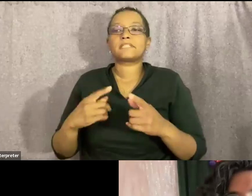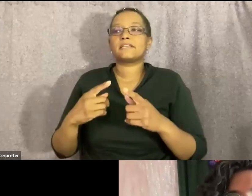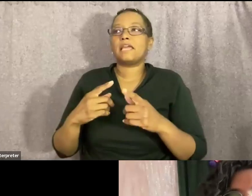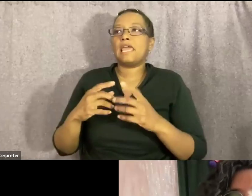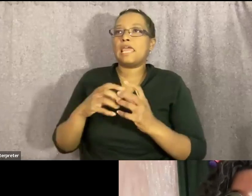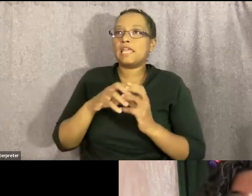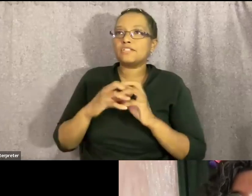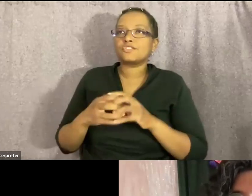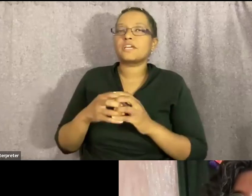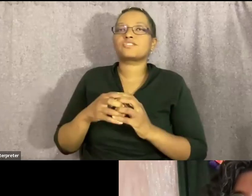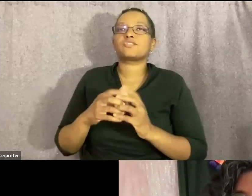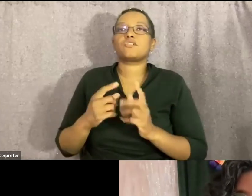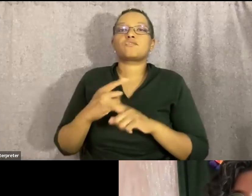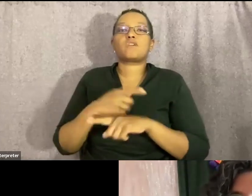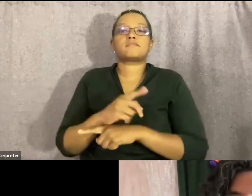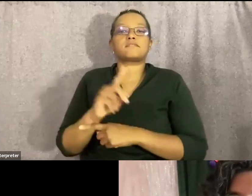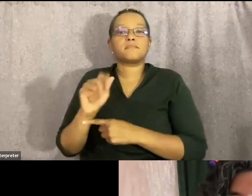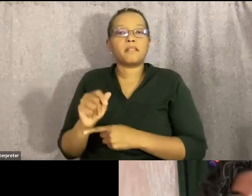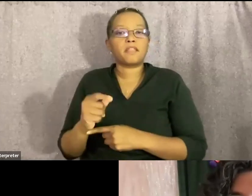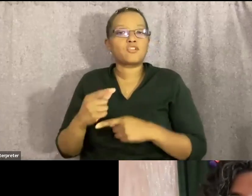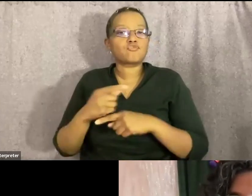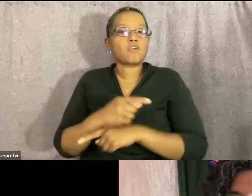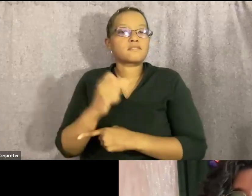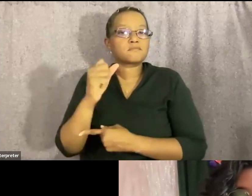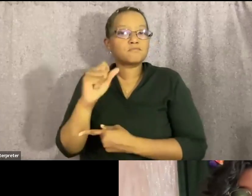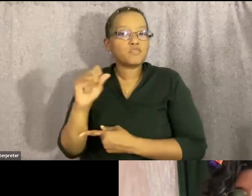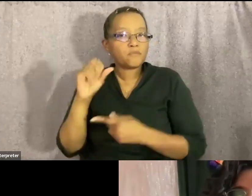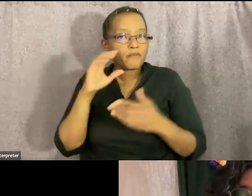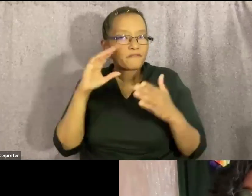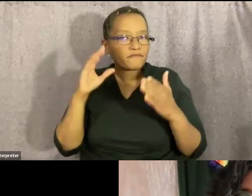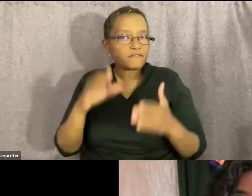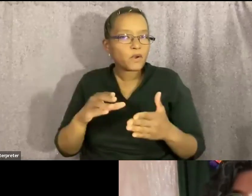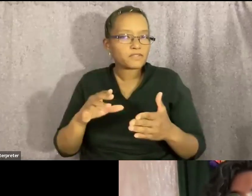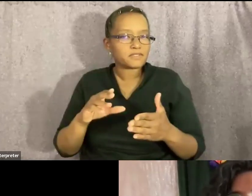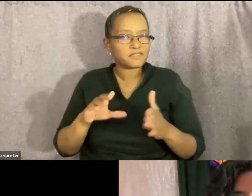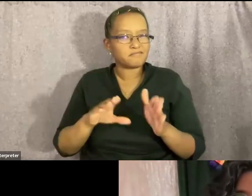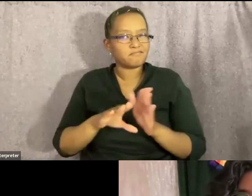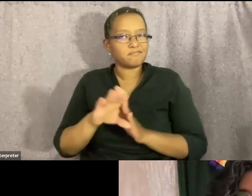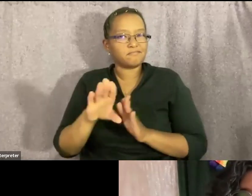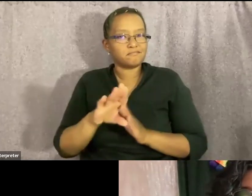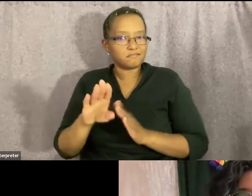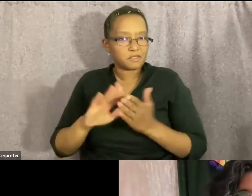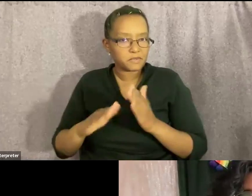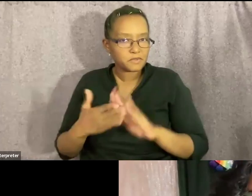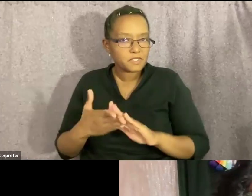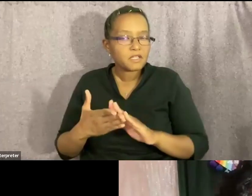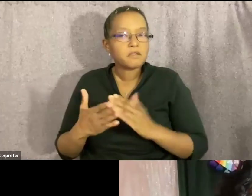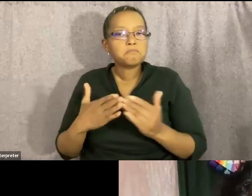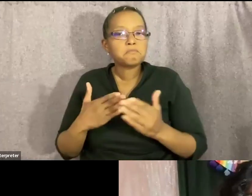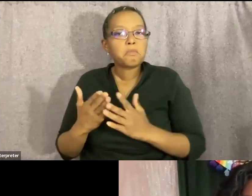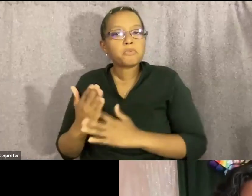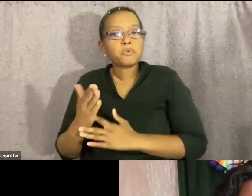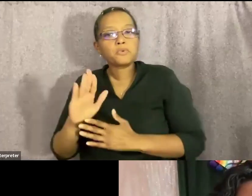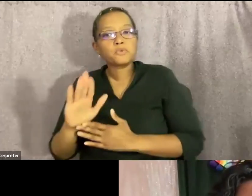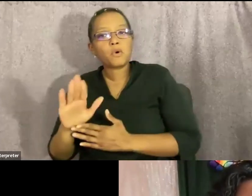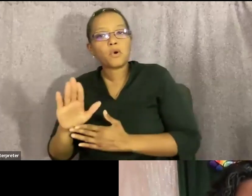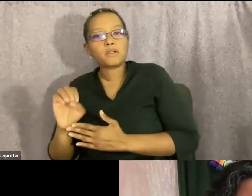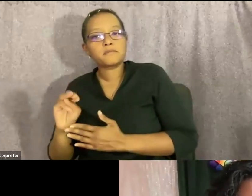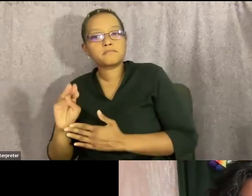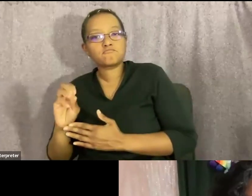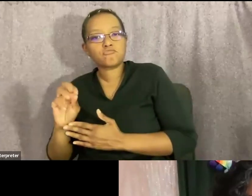don't misquote myself. So just because we both need the lift doesn't mean we are going to the same